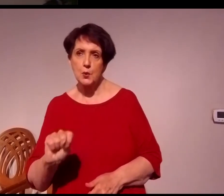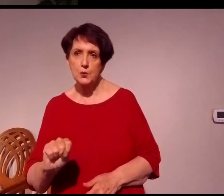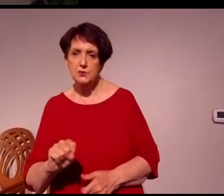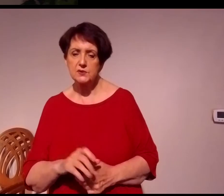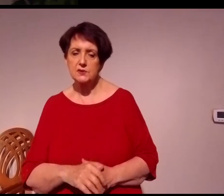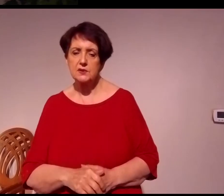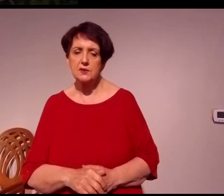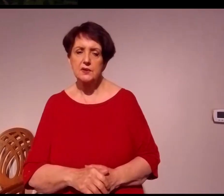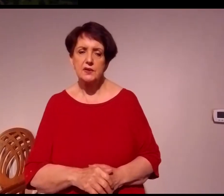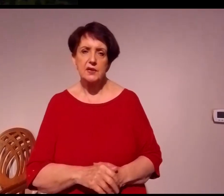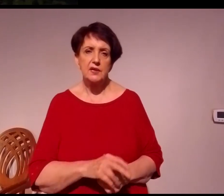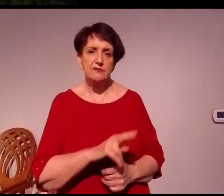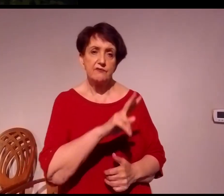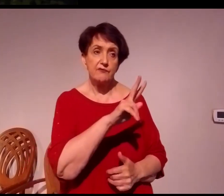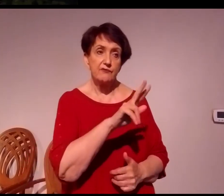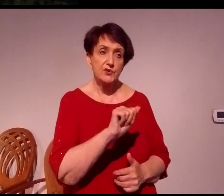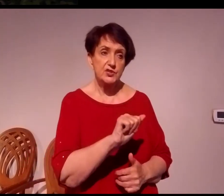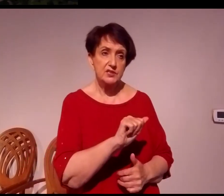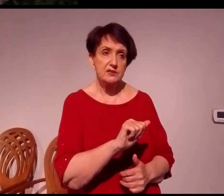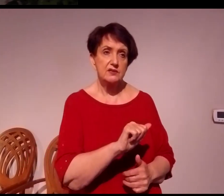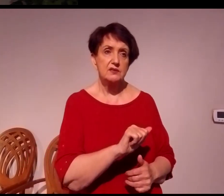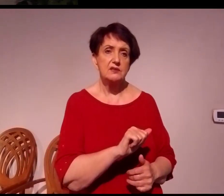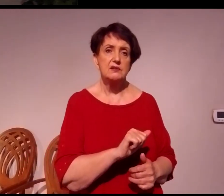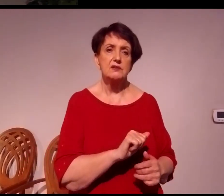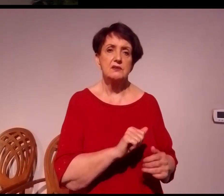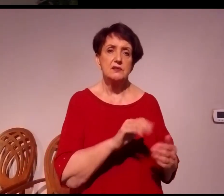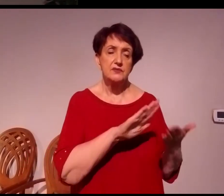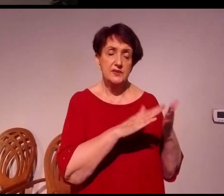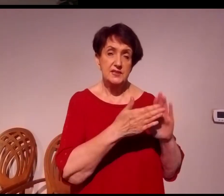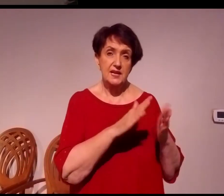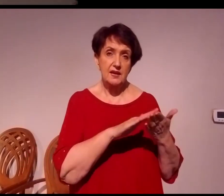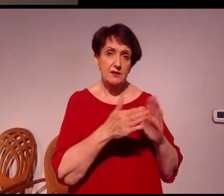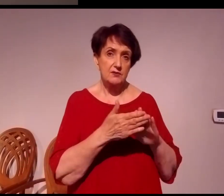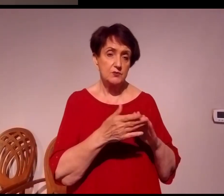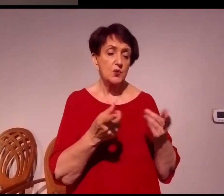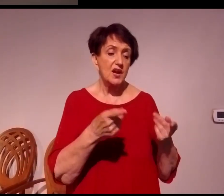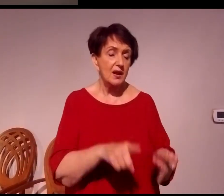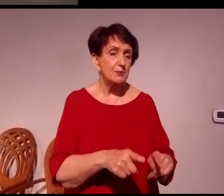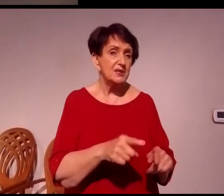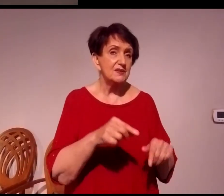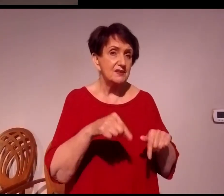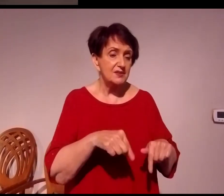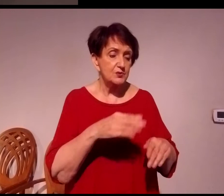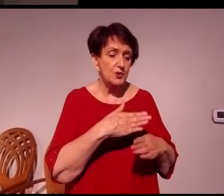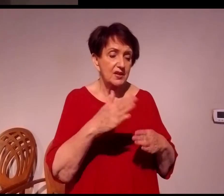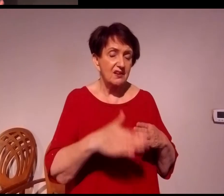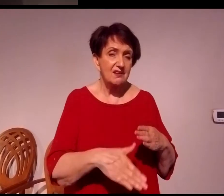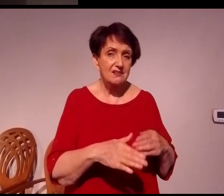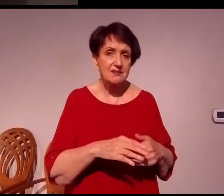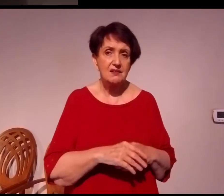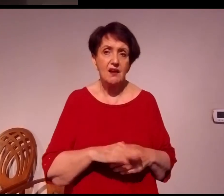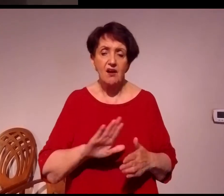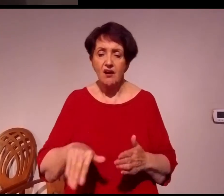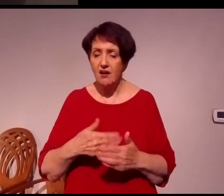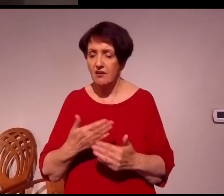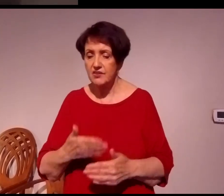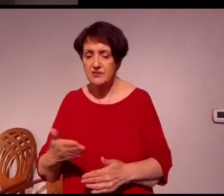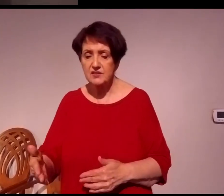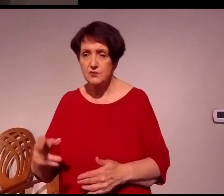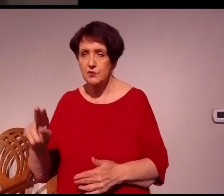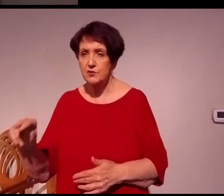Charlottesville, Virginia, right? Is that Charlottesville, Virginia just happened this weekend? All the stuff with North Korea,